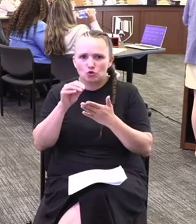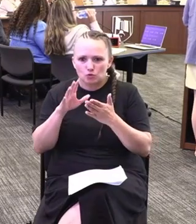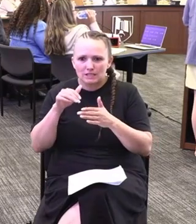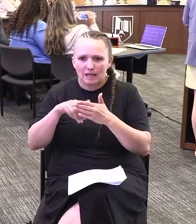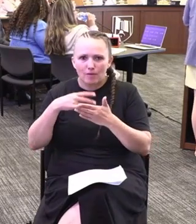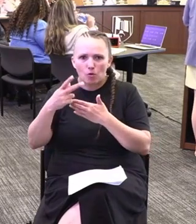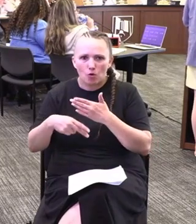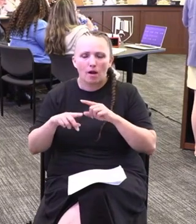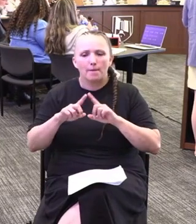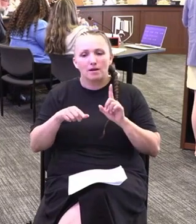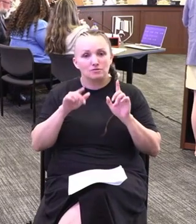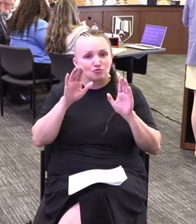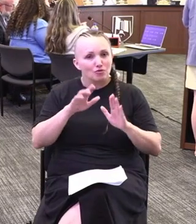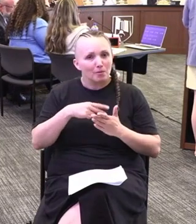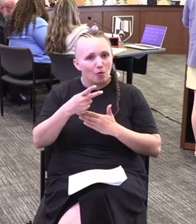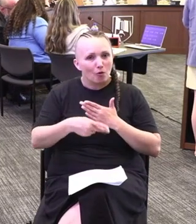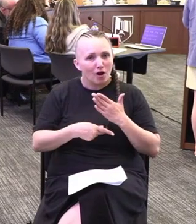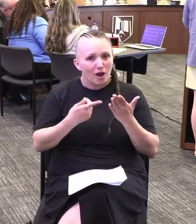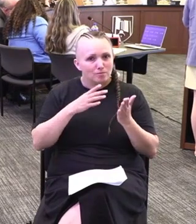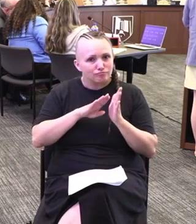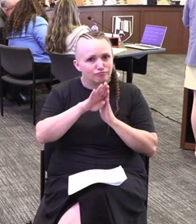program and doing very well.